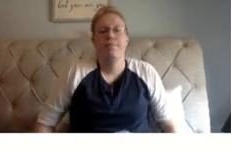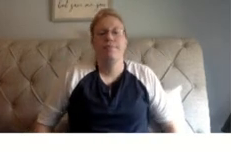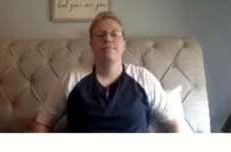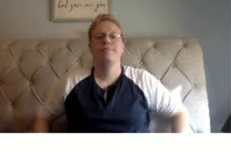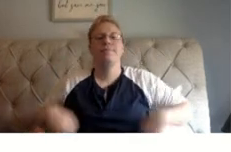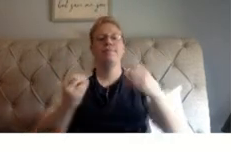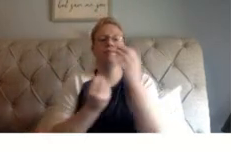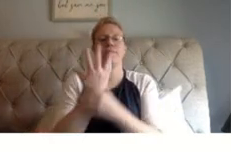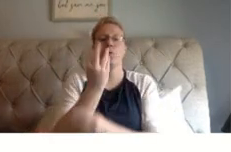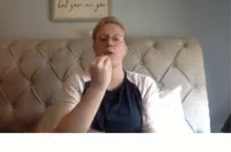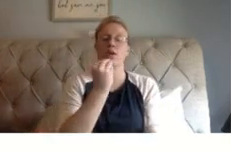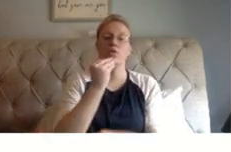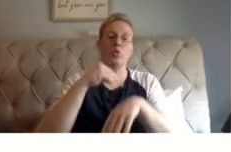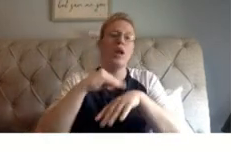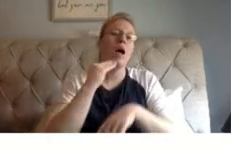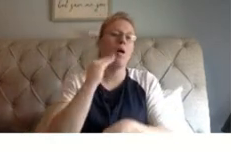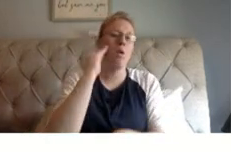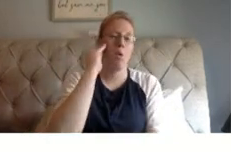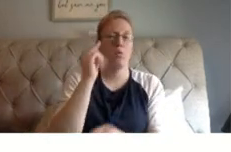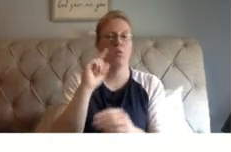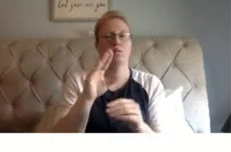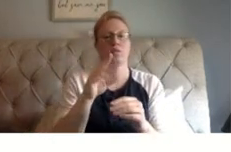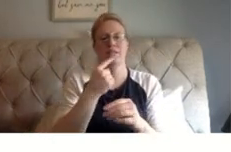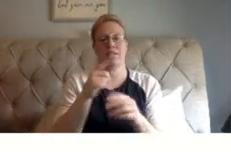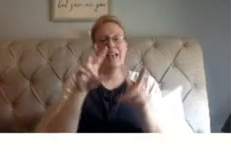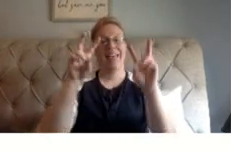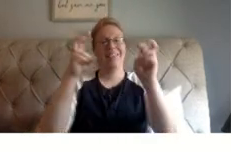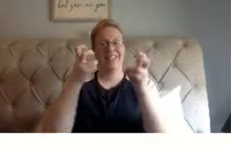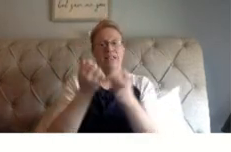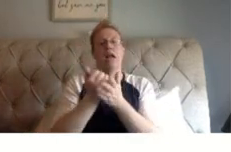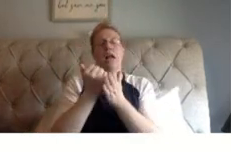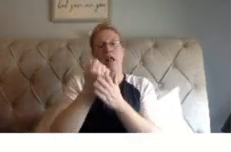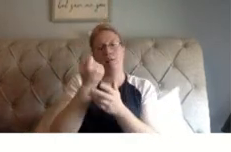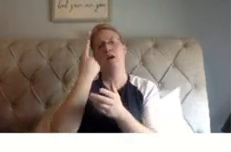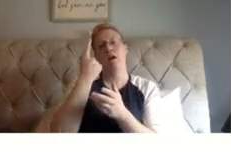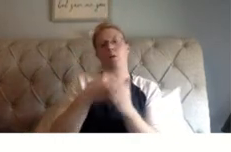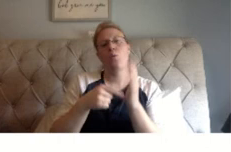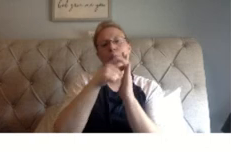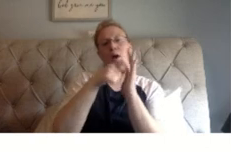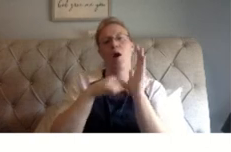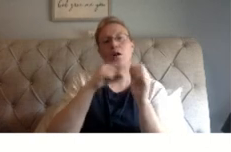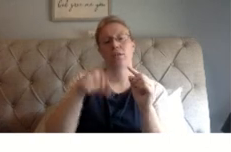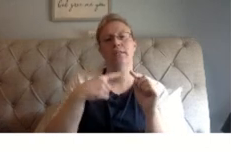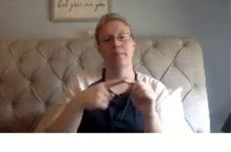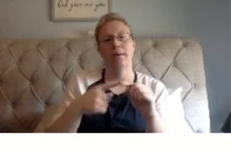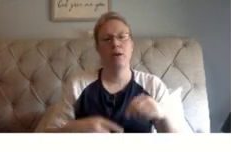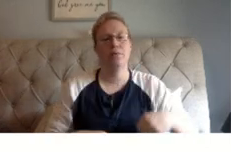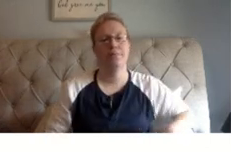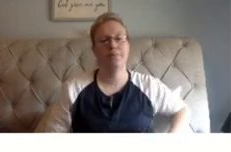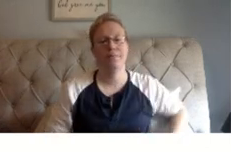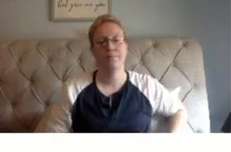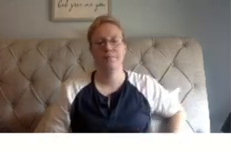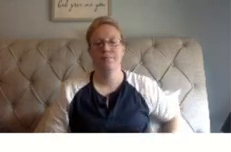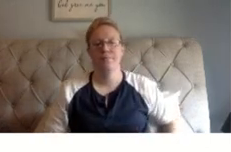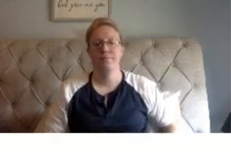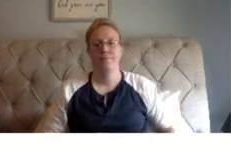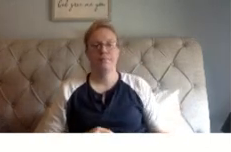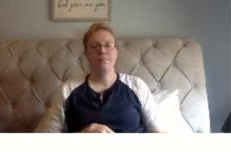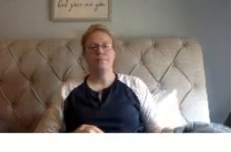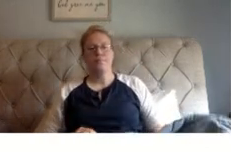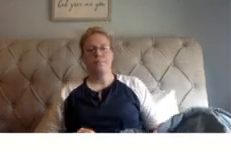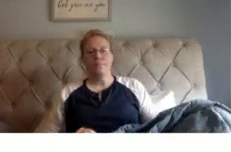at home. And we're going to go ahead and say that the title helped us understand what this article is about. Okay?